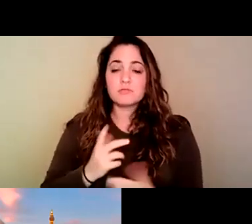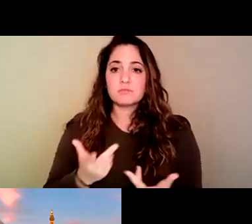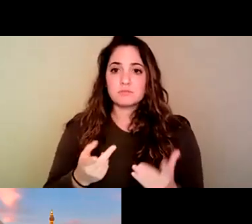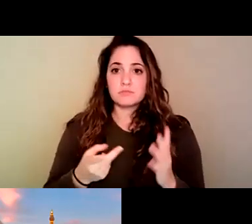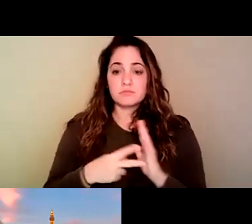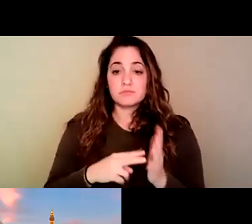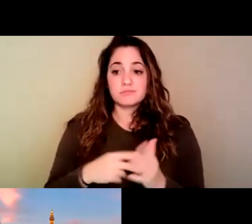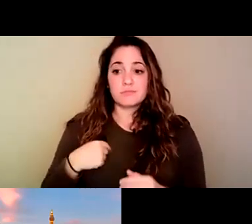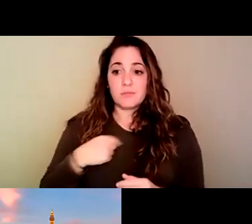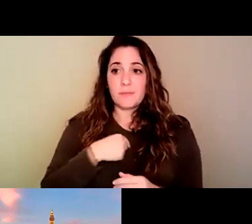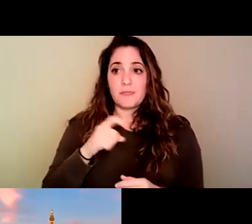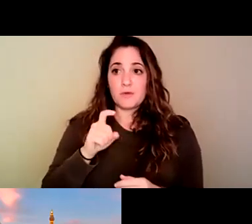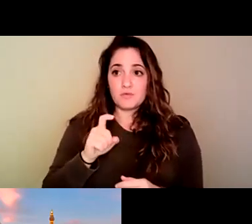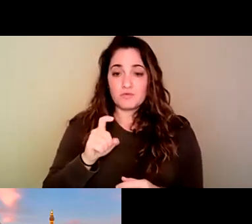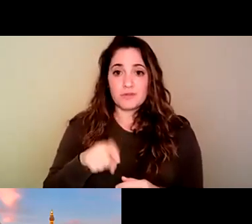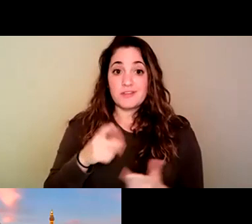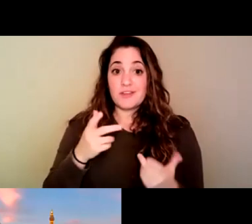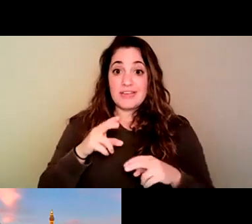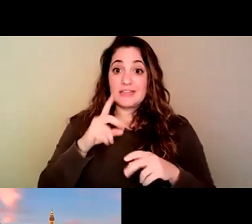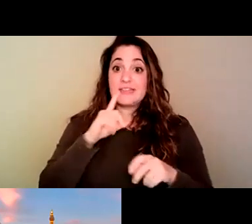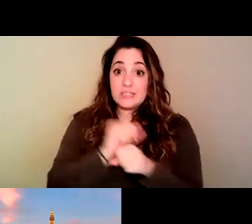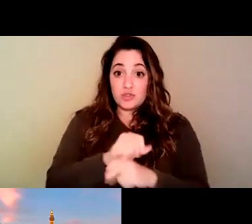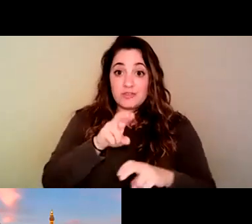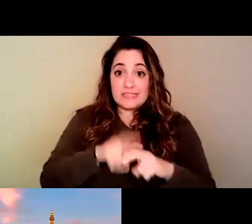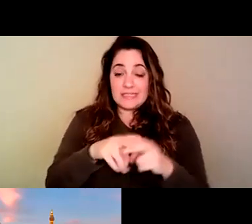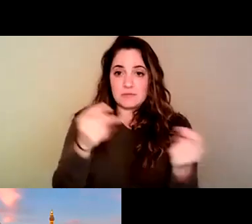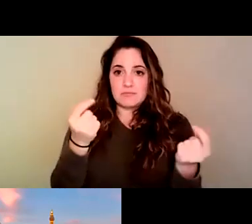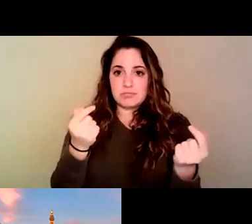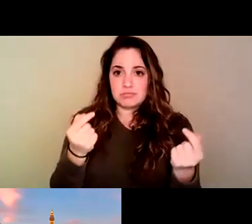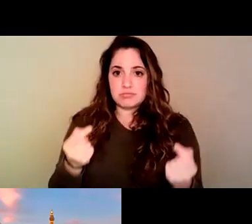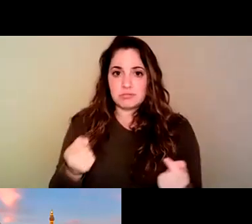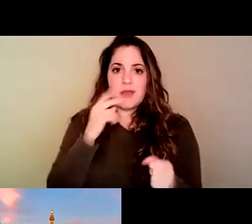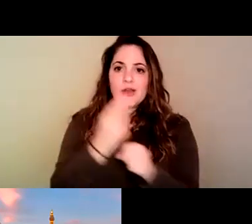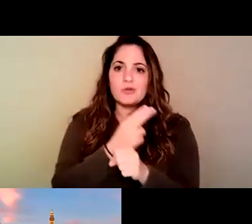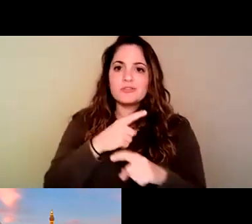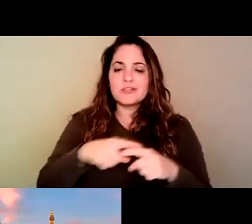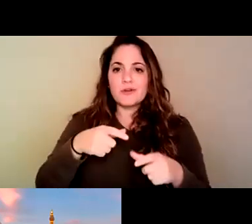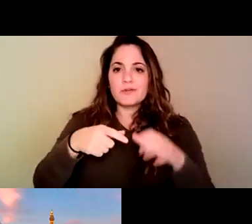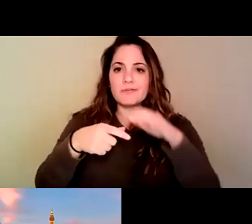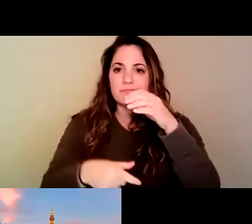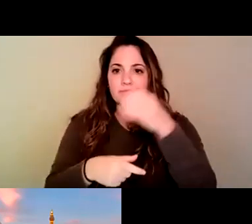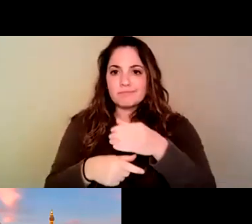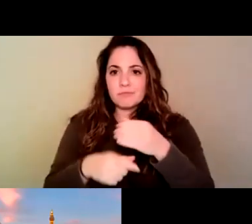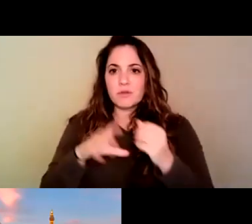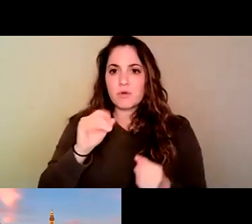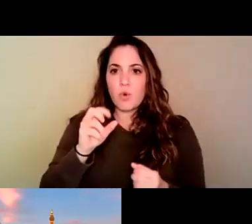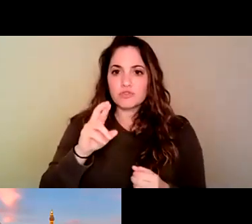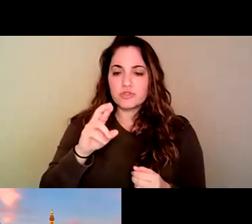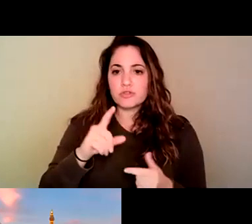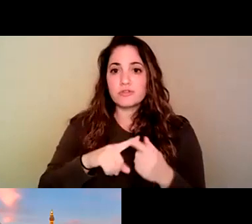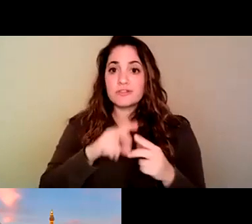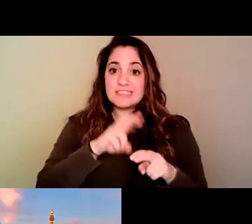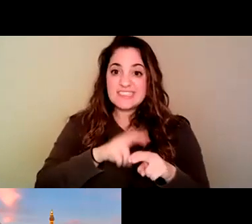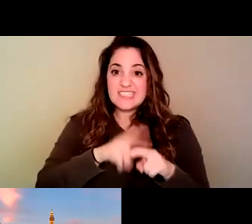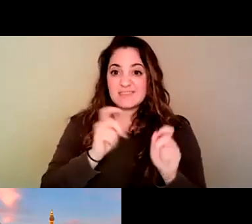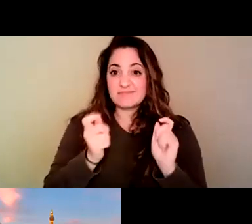really take seats away, put out different kind of coasters, this seat's on, this seat's not on, and to look